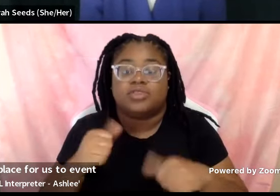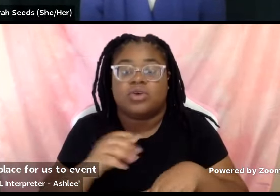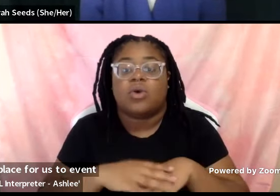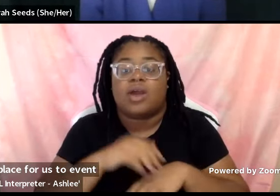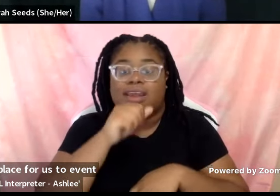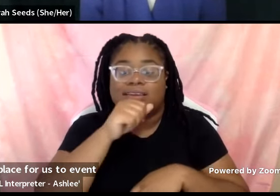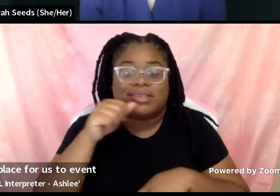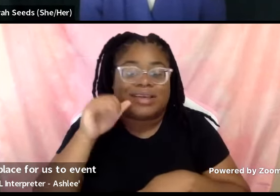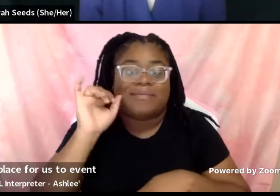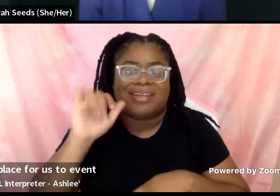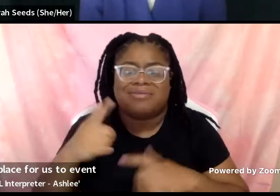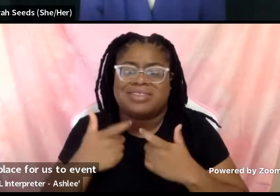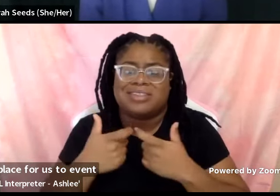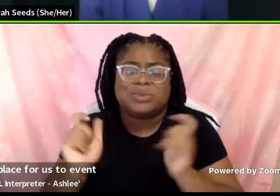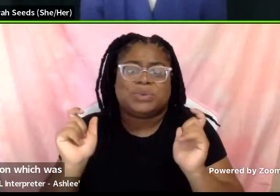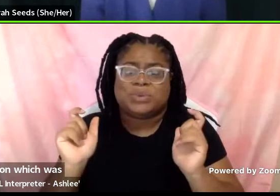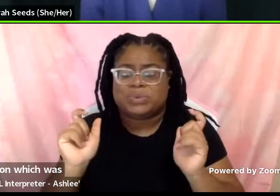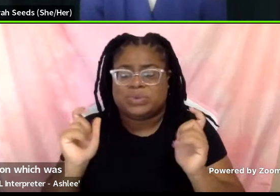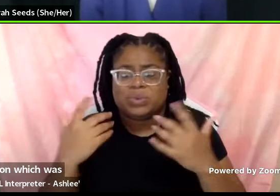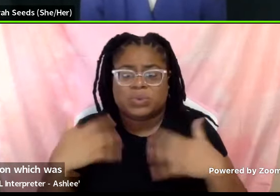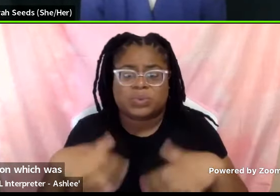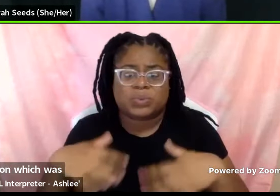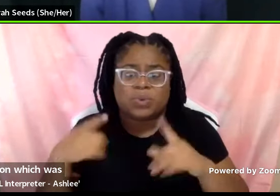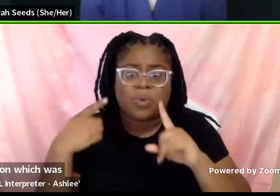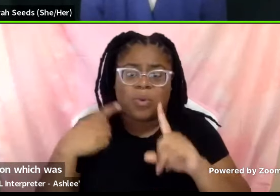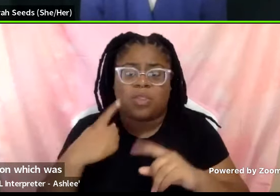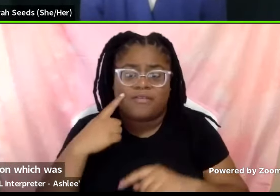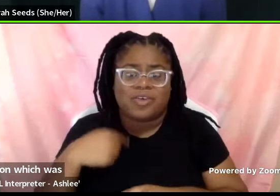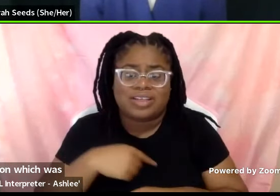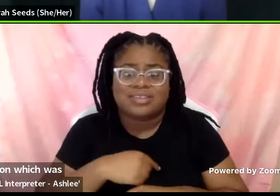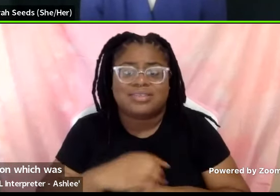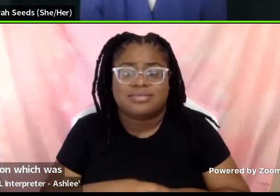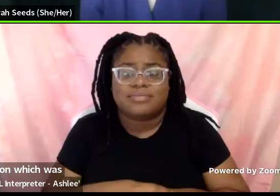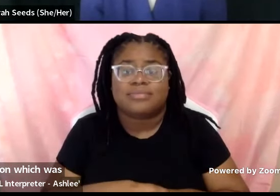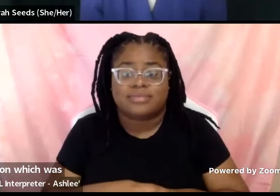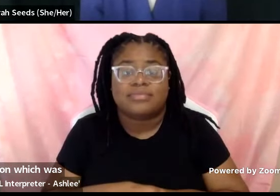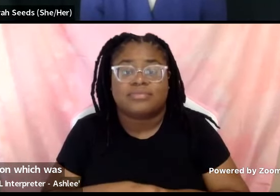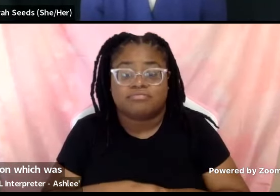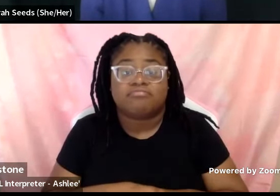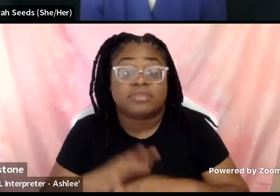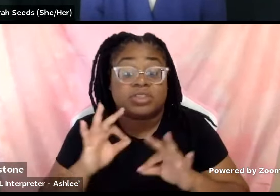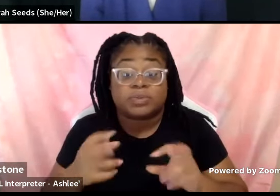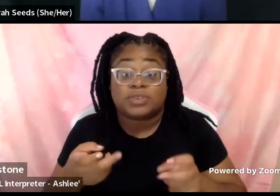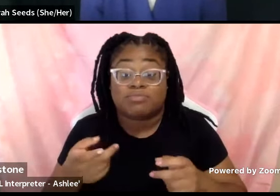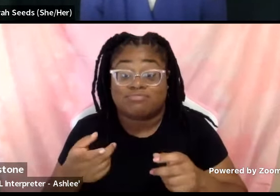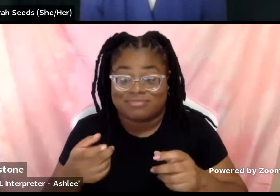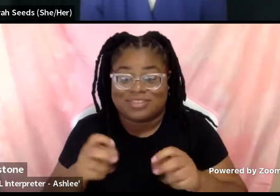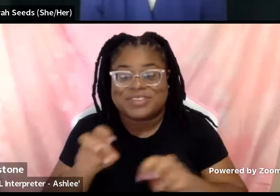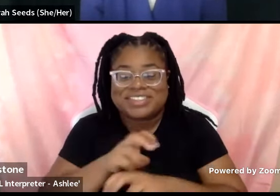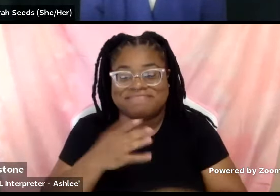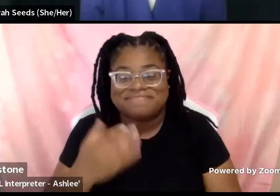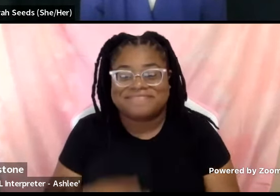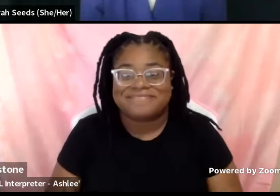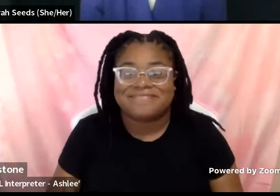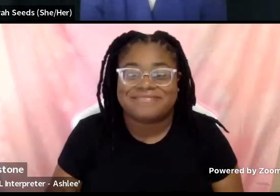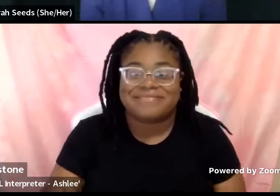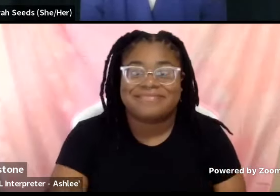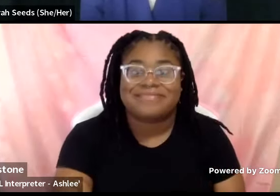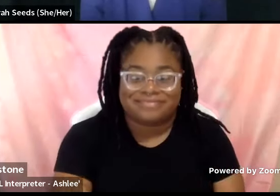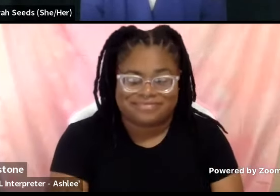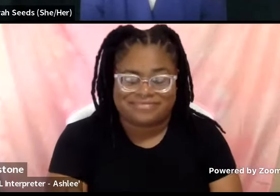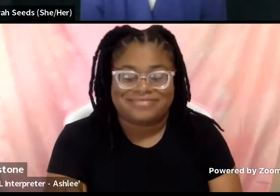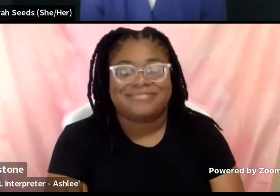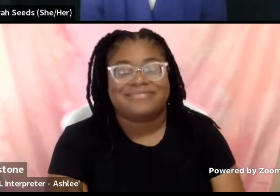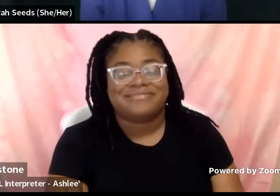a huge milestone. Wow. Yeah. I tell you what, like you two ladies have